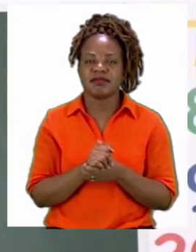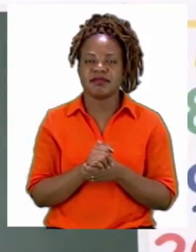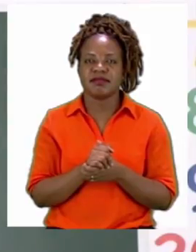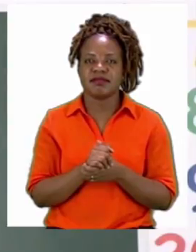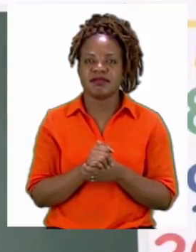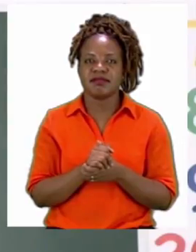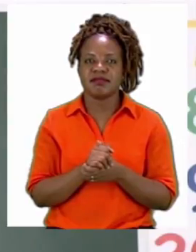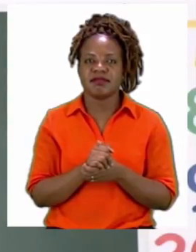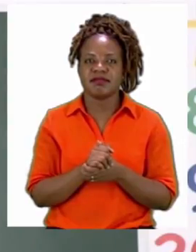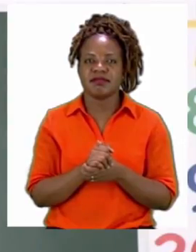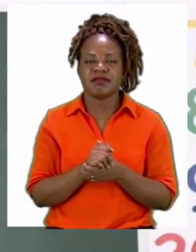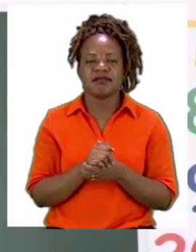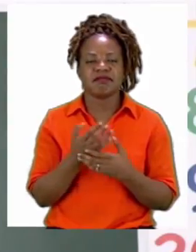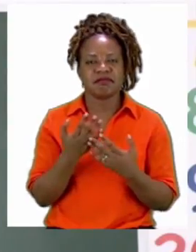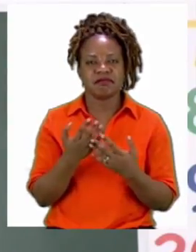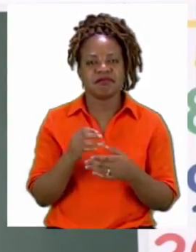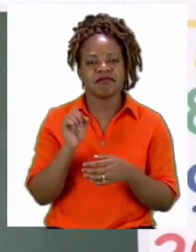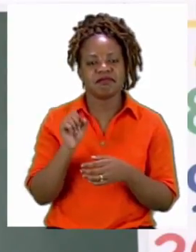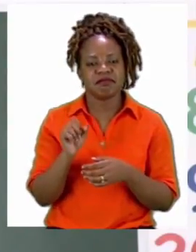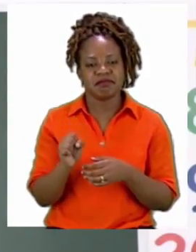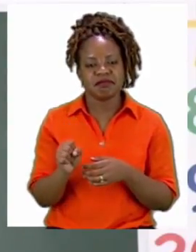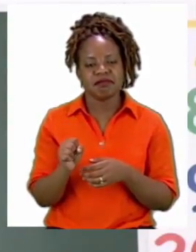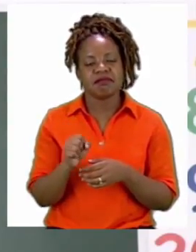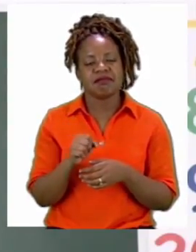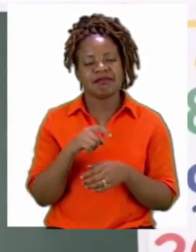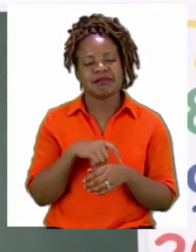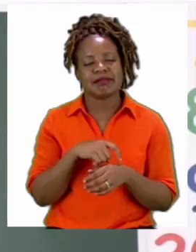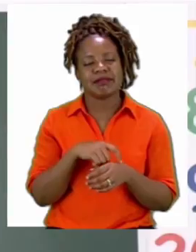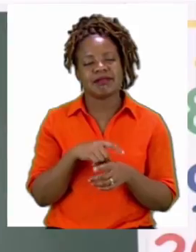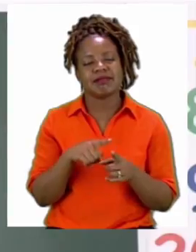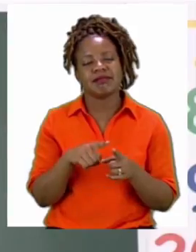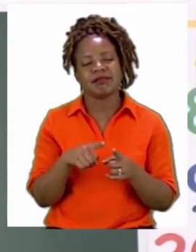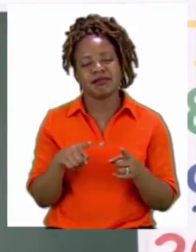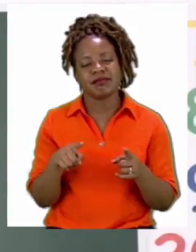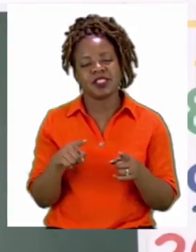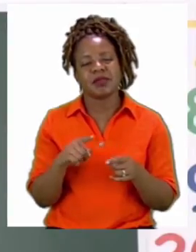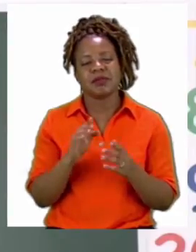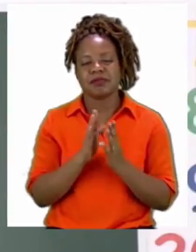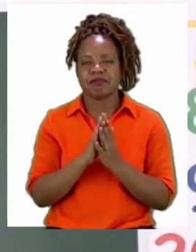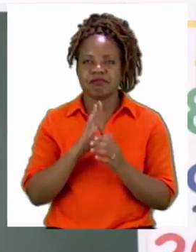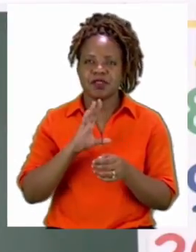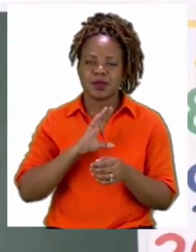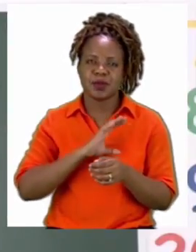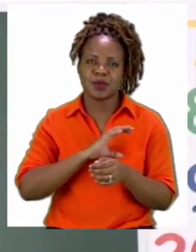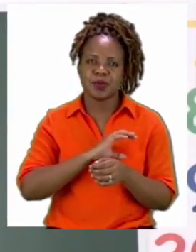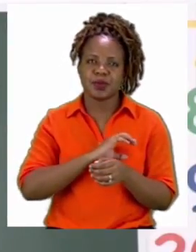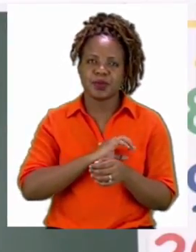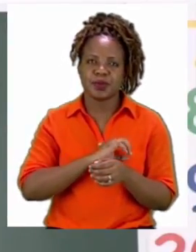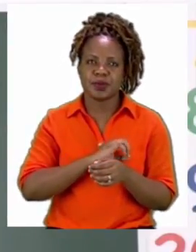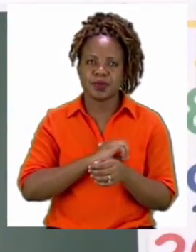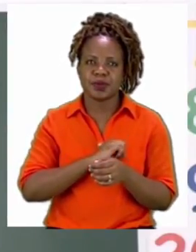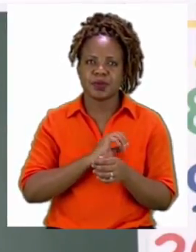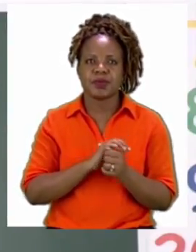Now this is going to take you some time, so I'd like you to please be patient. I want you to really draw your